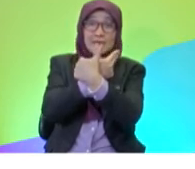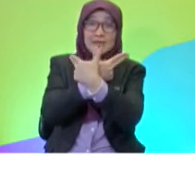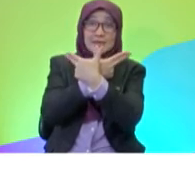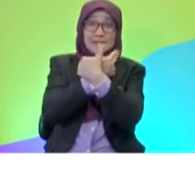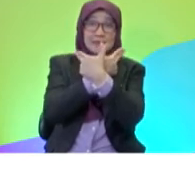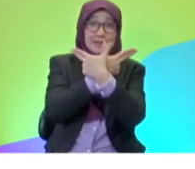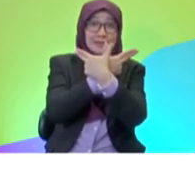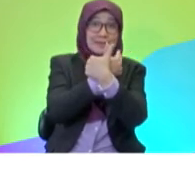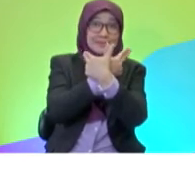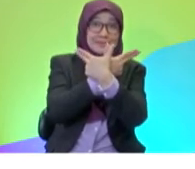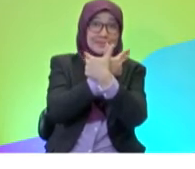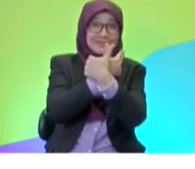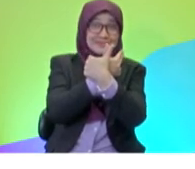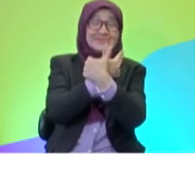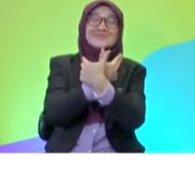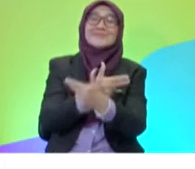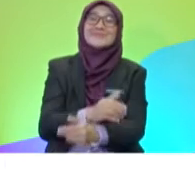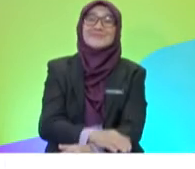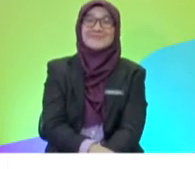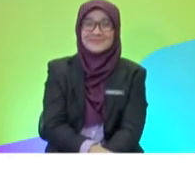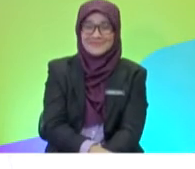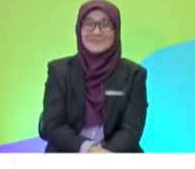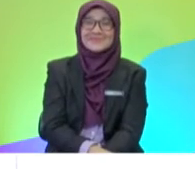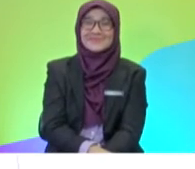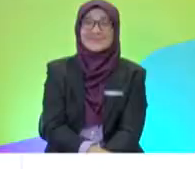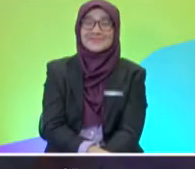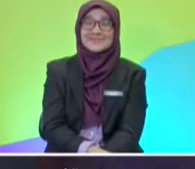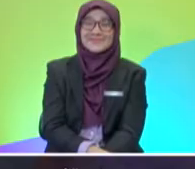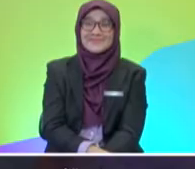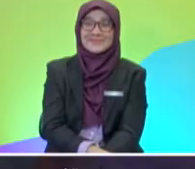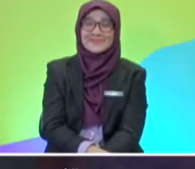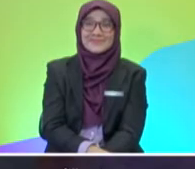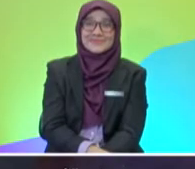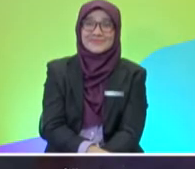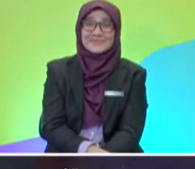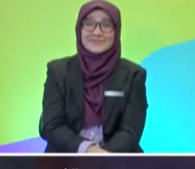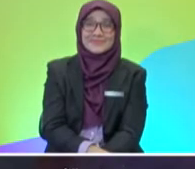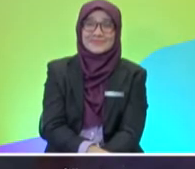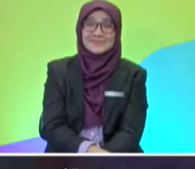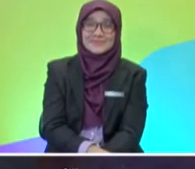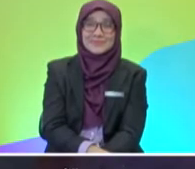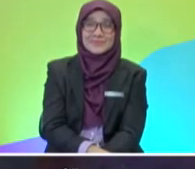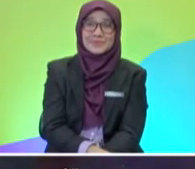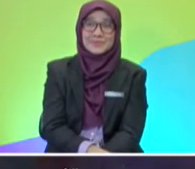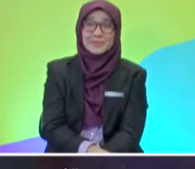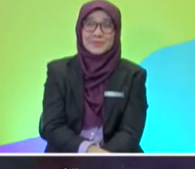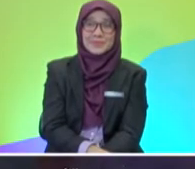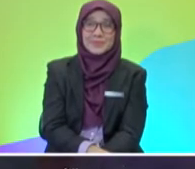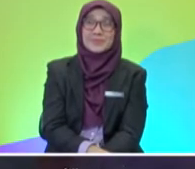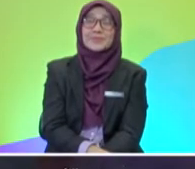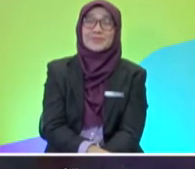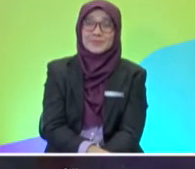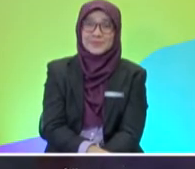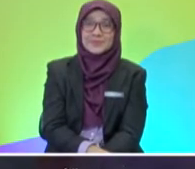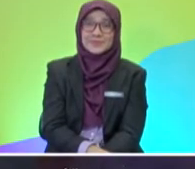dragonfly is flying here. All right, you're good. Okay, now, can Give me back the